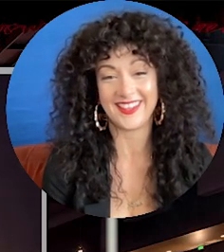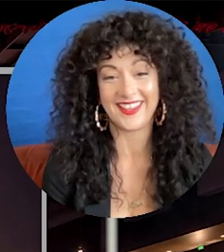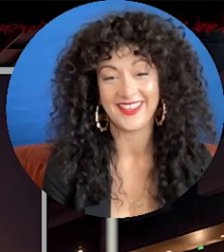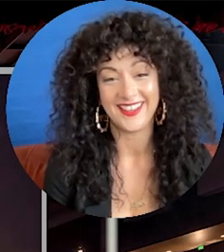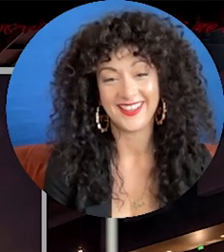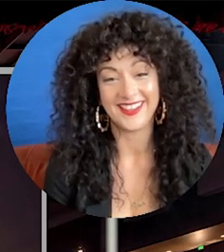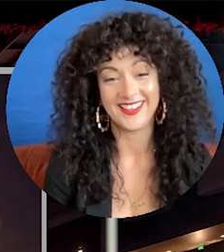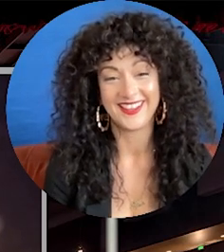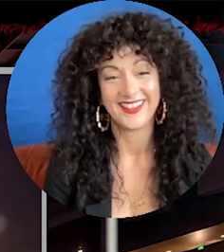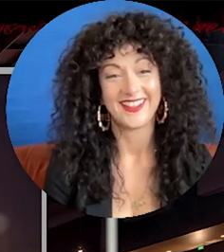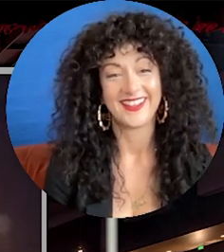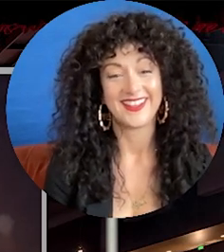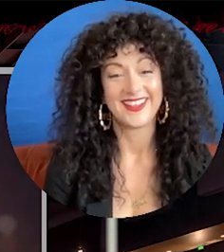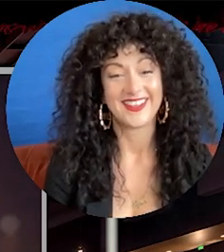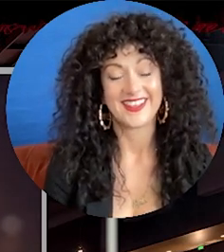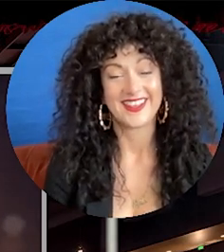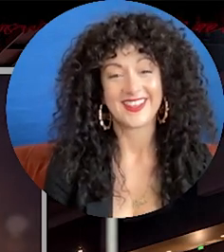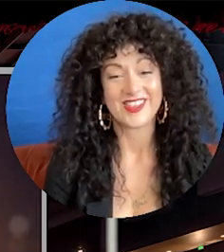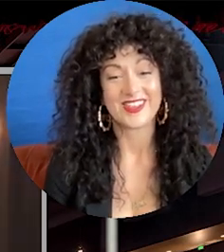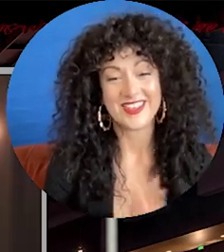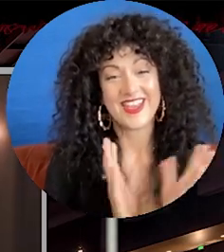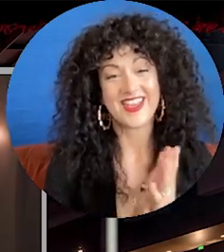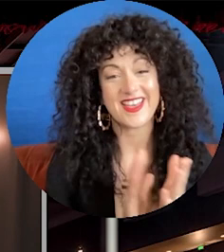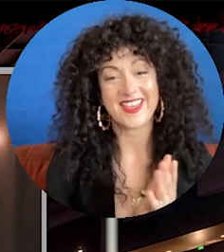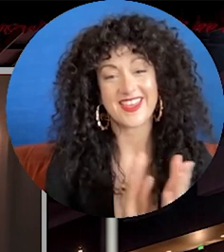Luke Terrell, Extra Special.